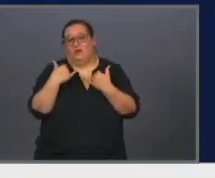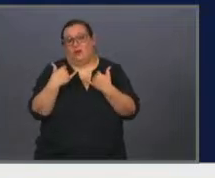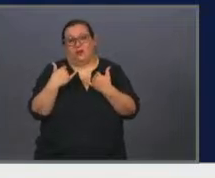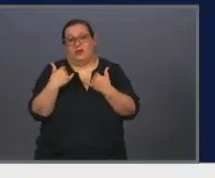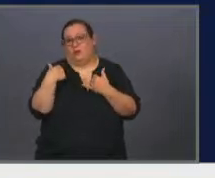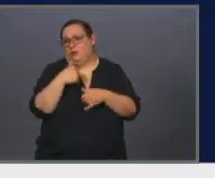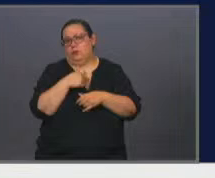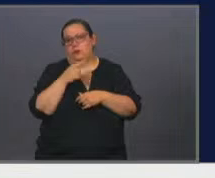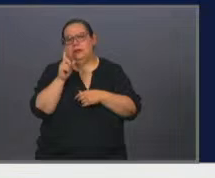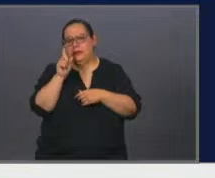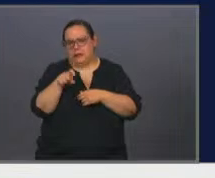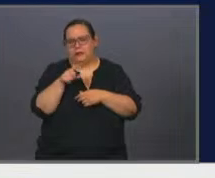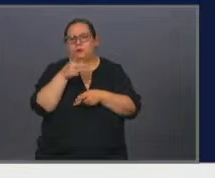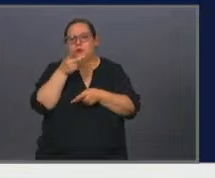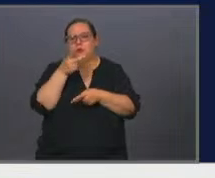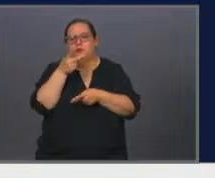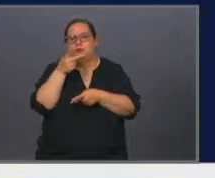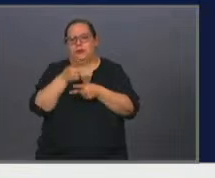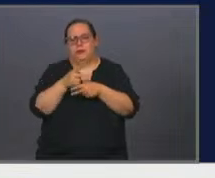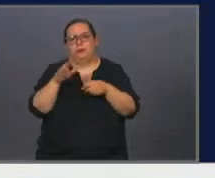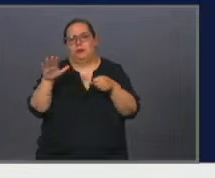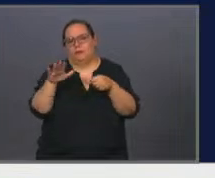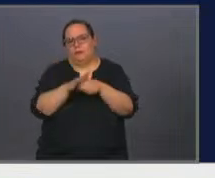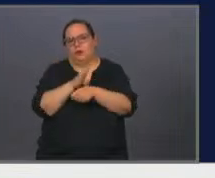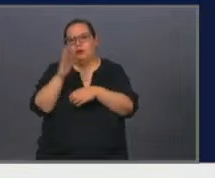to keep the full array